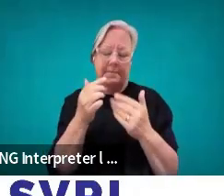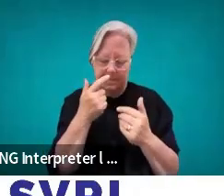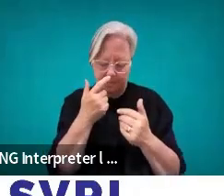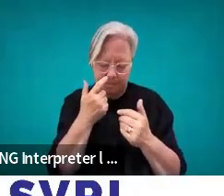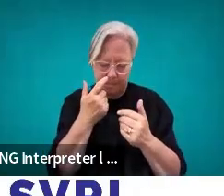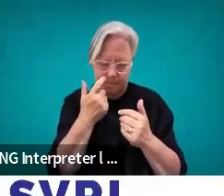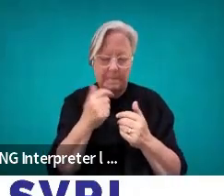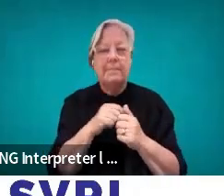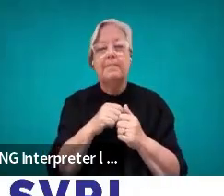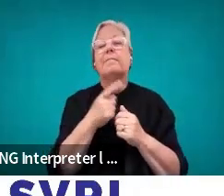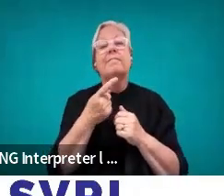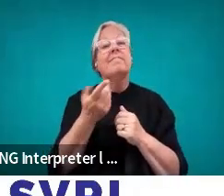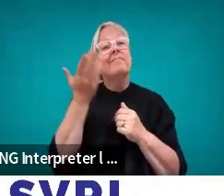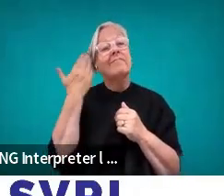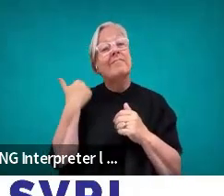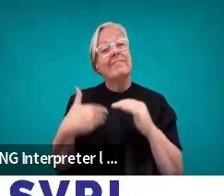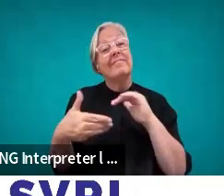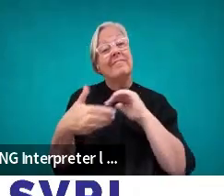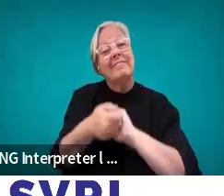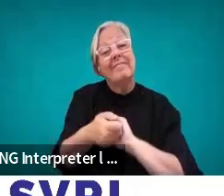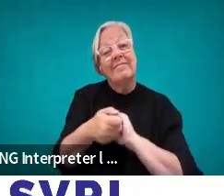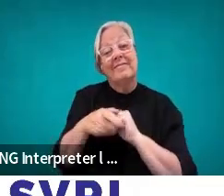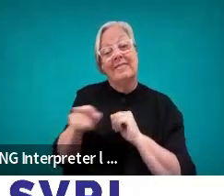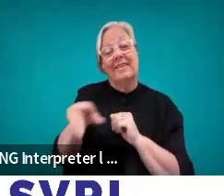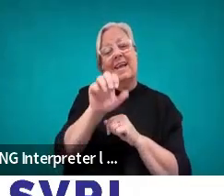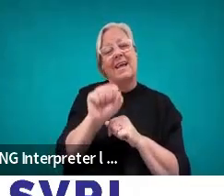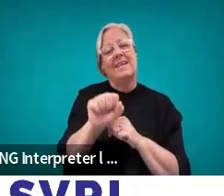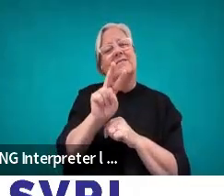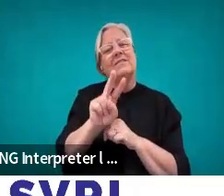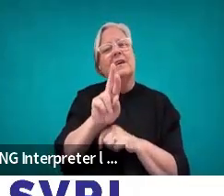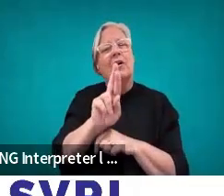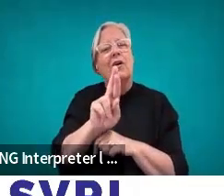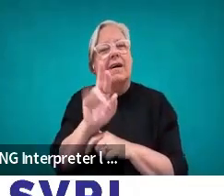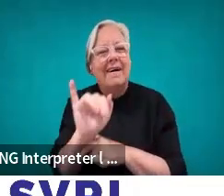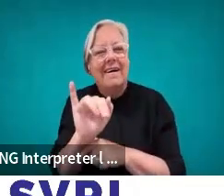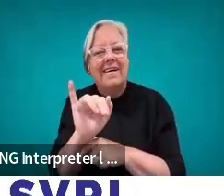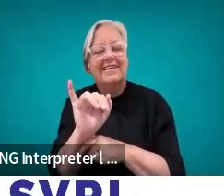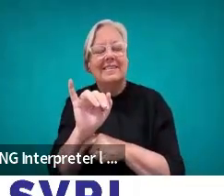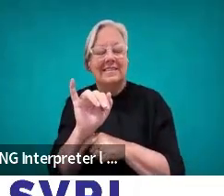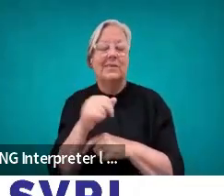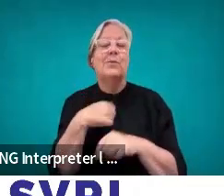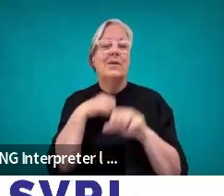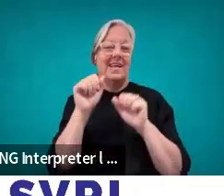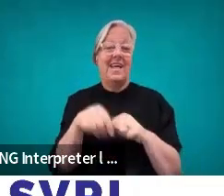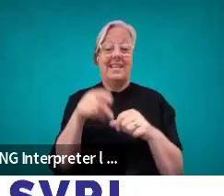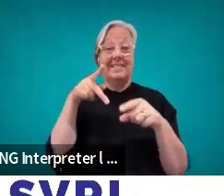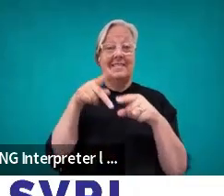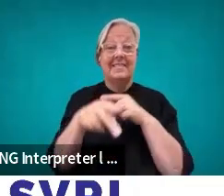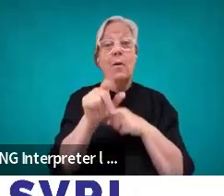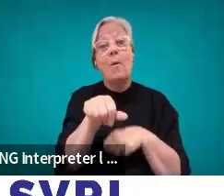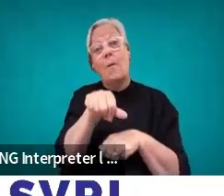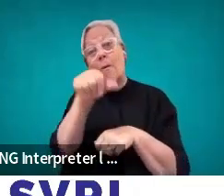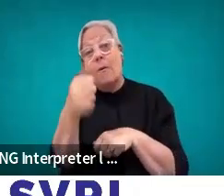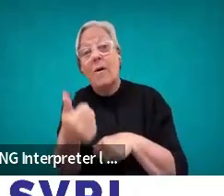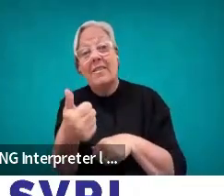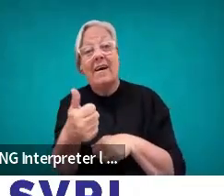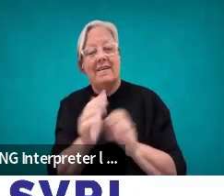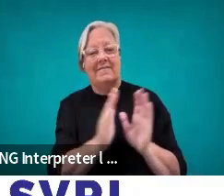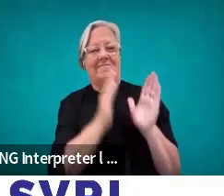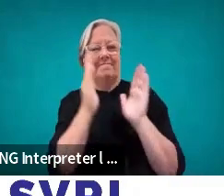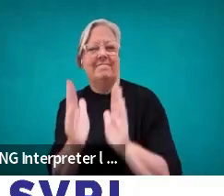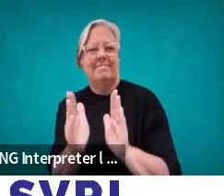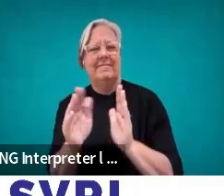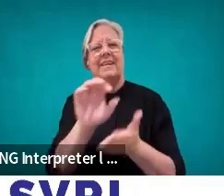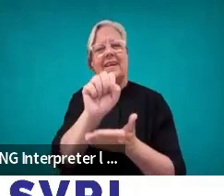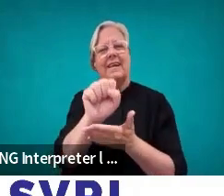this collaboration with the SVRI, we were able to launch another series. And both of